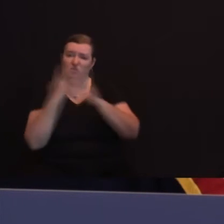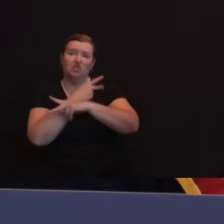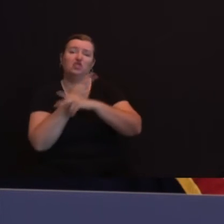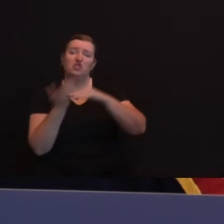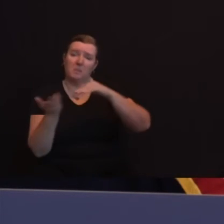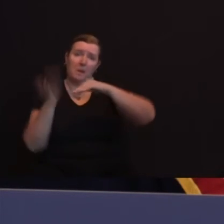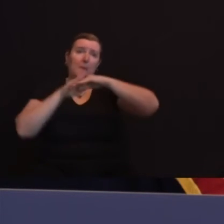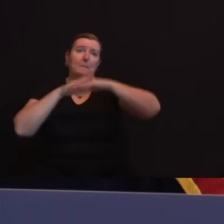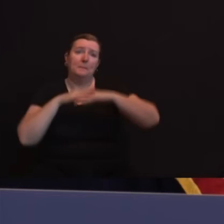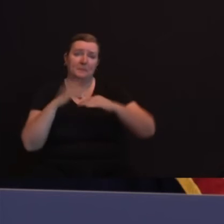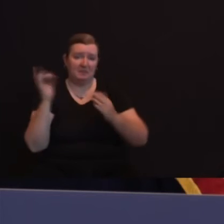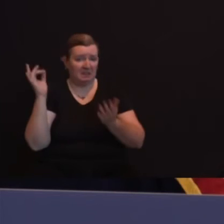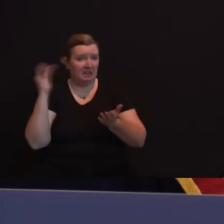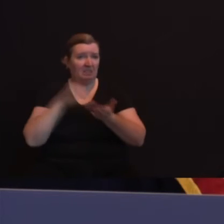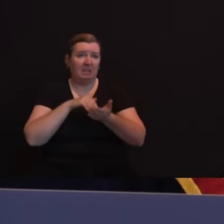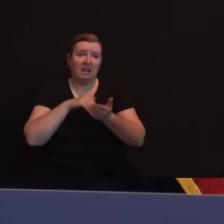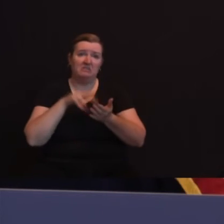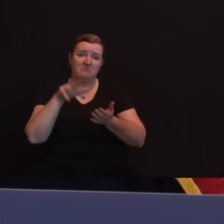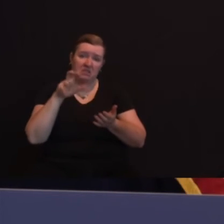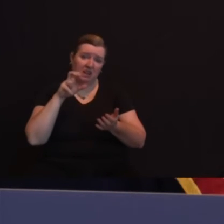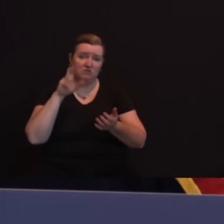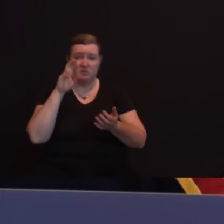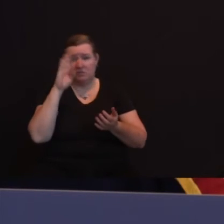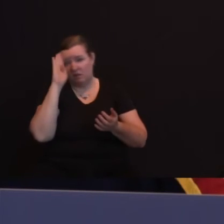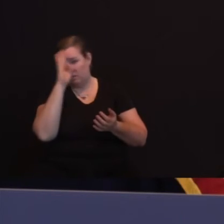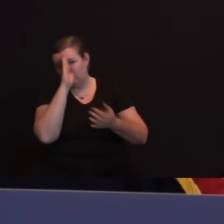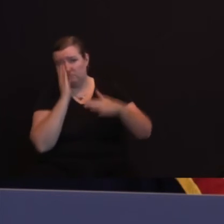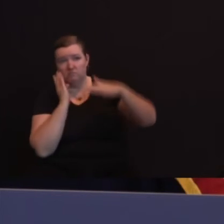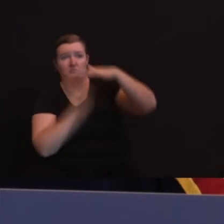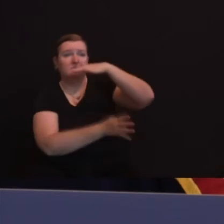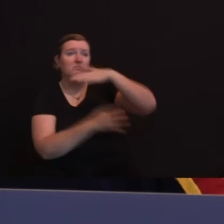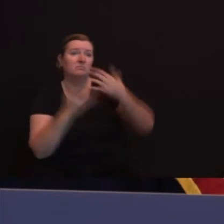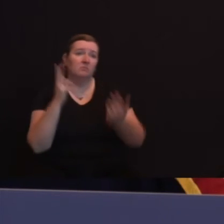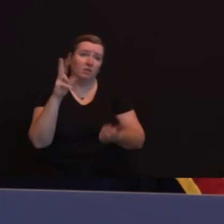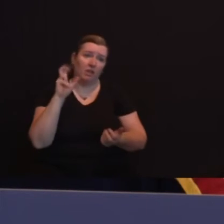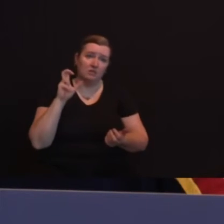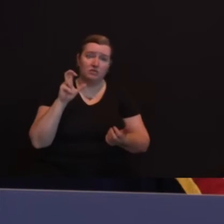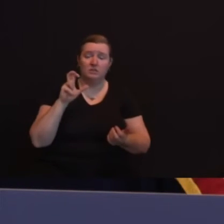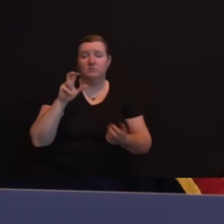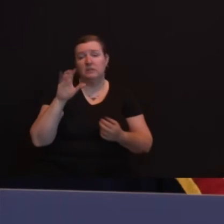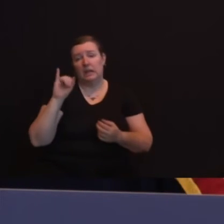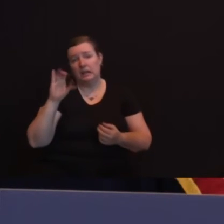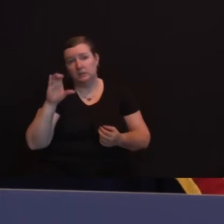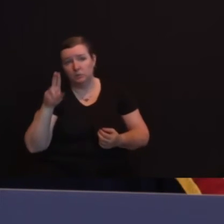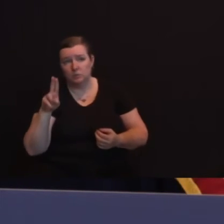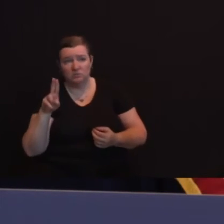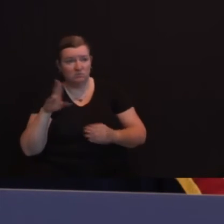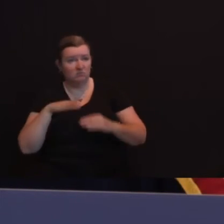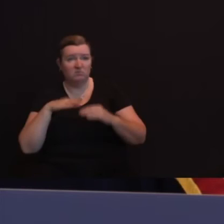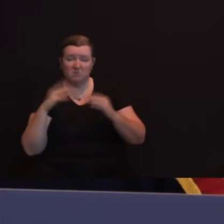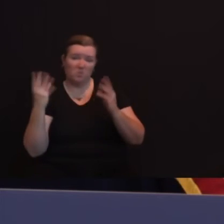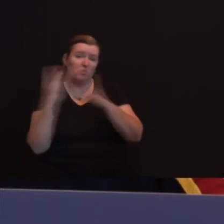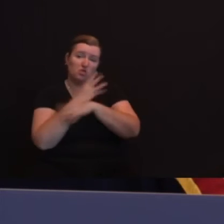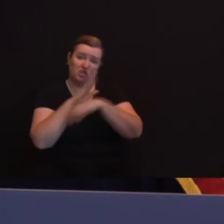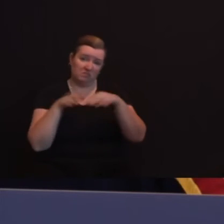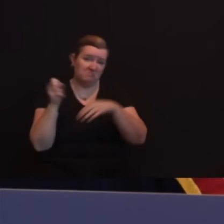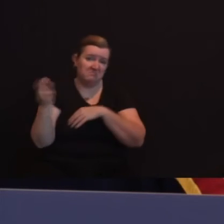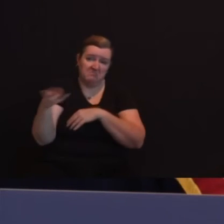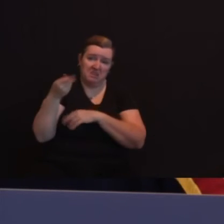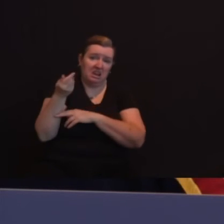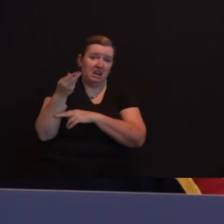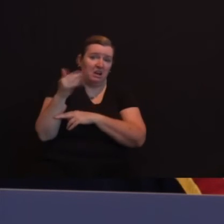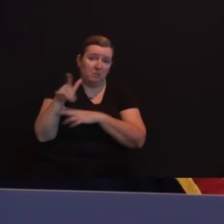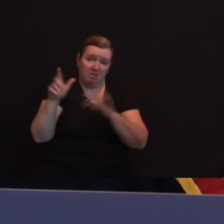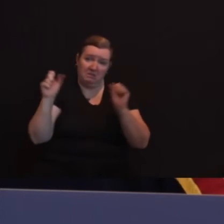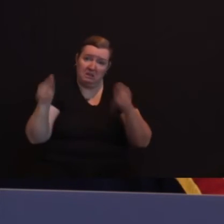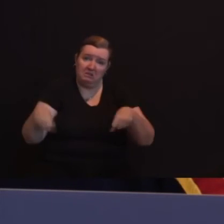hospitalizations, 2,300 critical care. We would be worse than April. I cannot encourage people enough